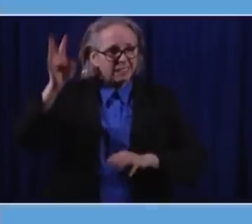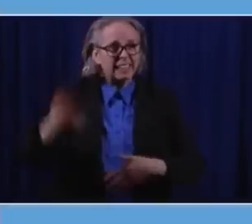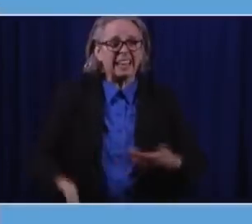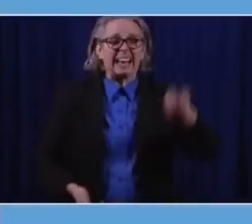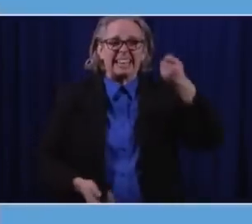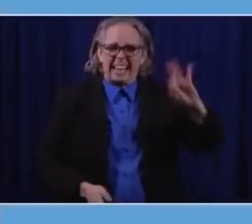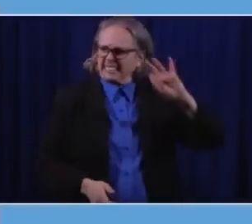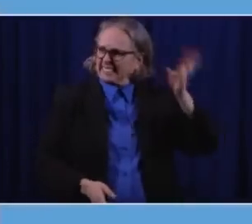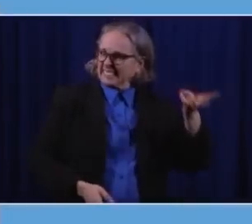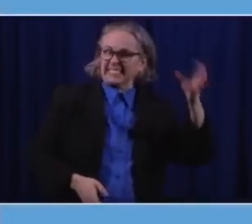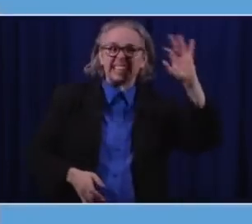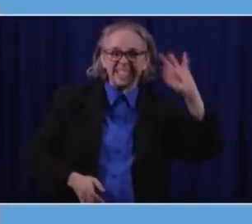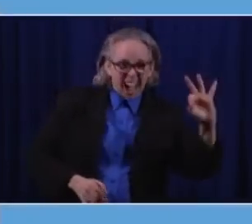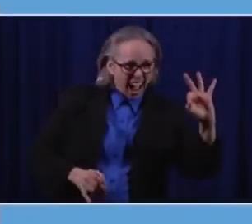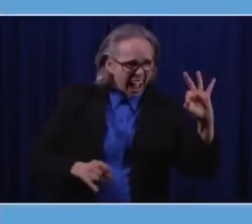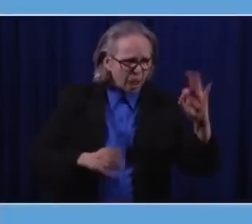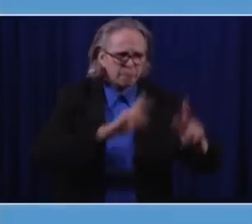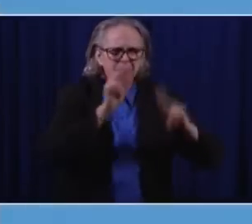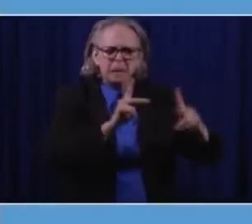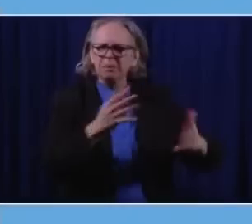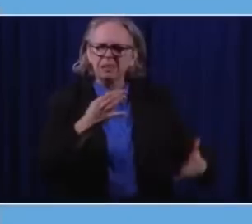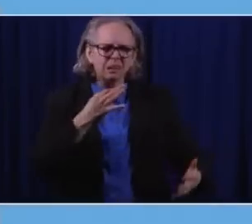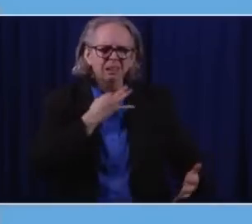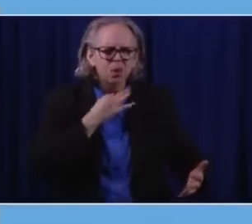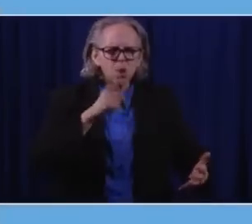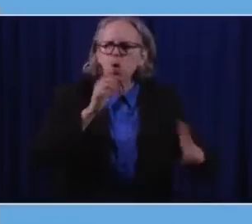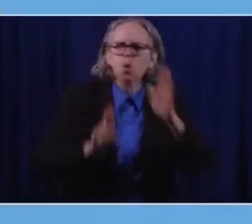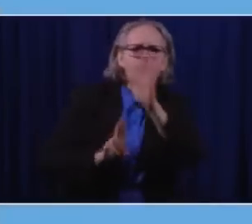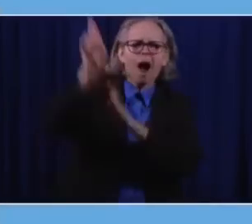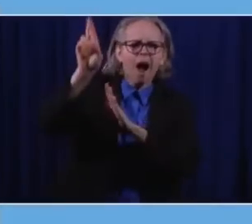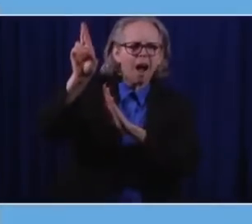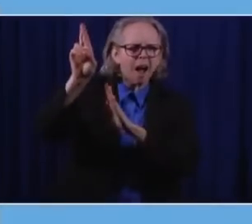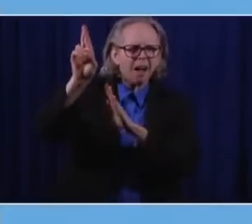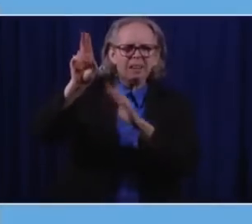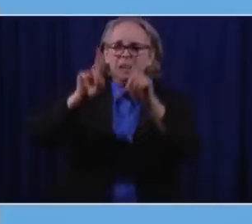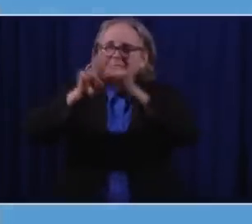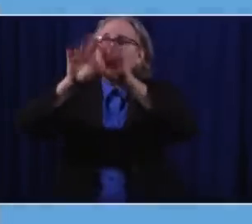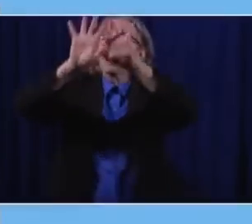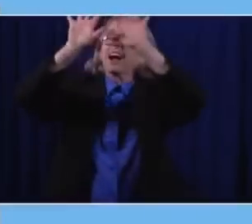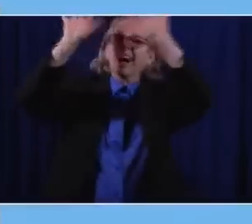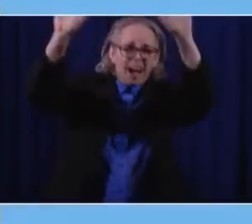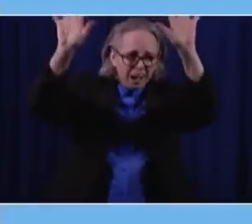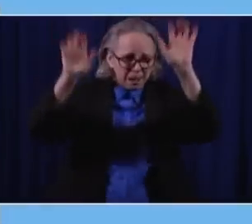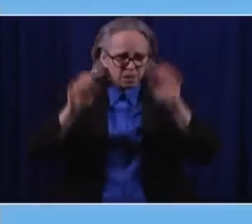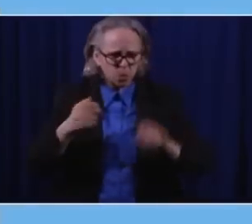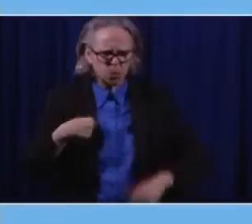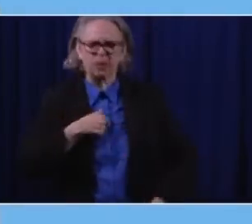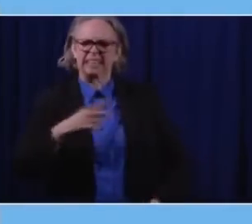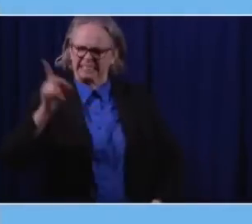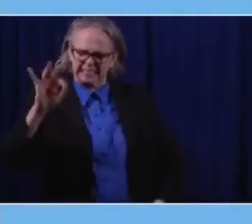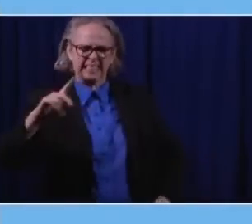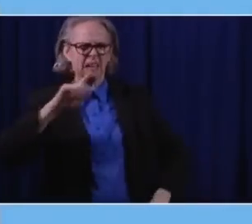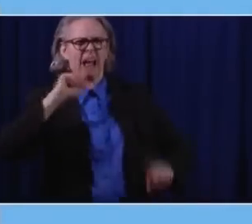us? We've got the man for that. How do you make machines that move us? Machines we cheer